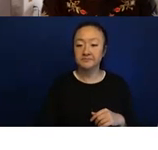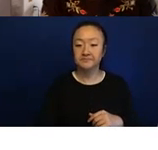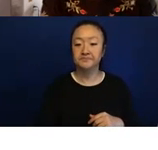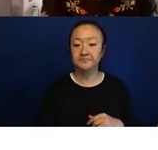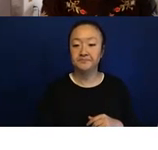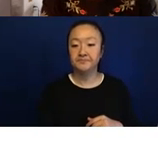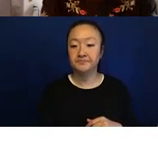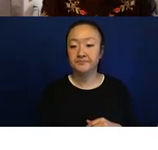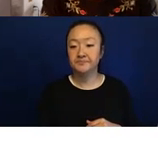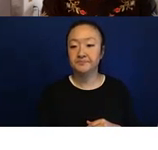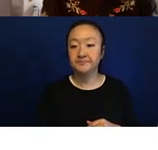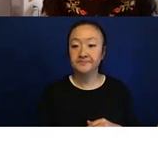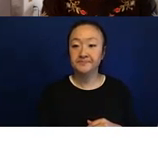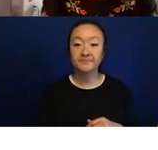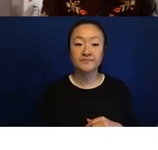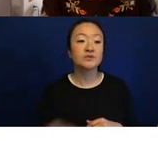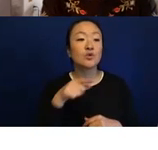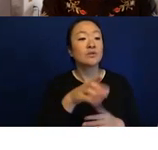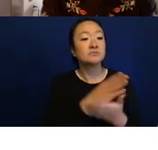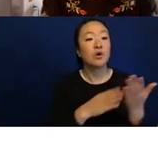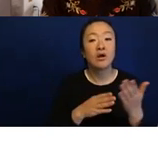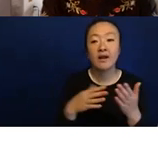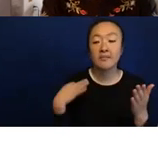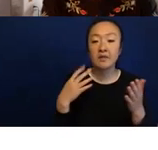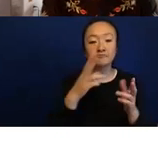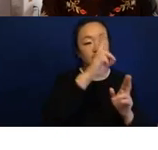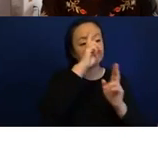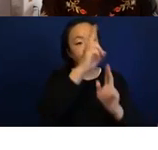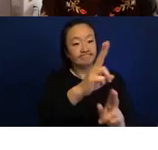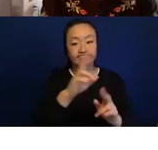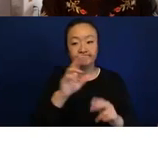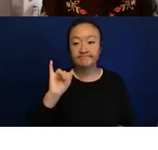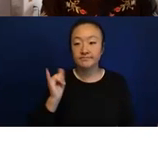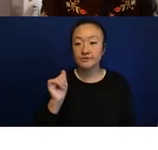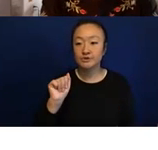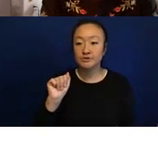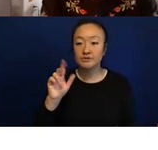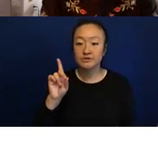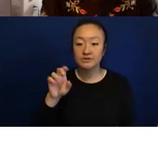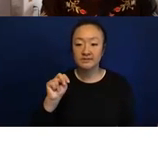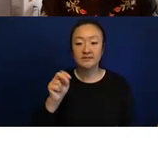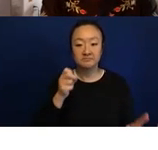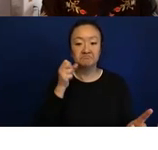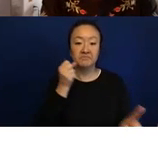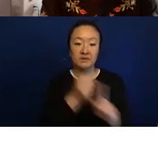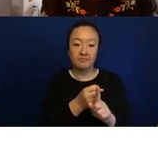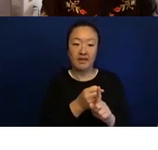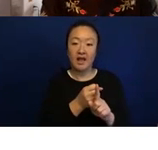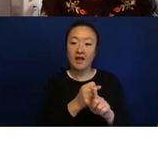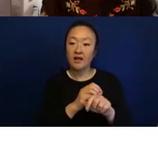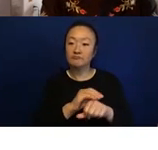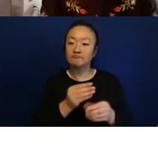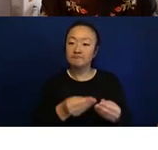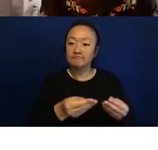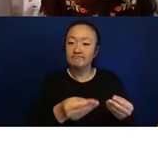portion of the application pays homage to Jadin's impact of paying it forward and helping